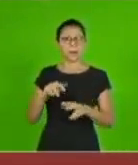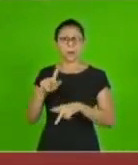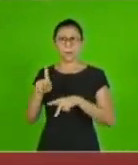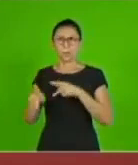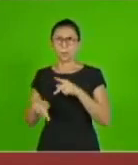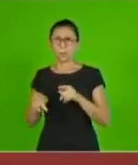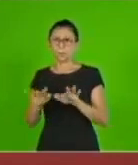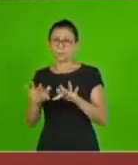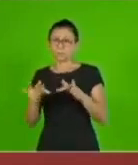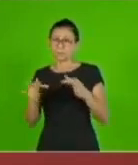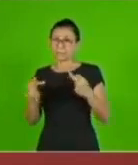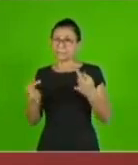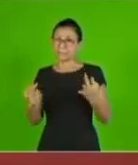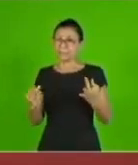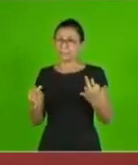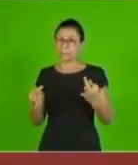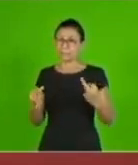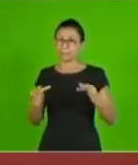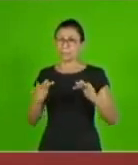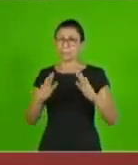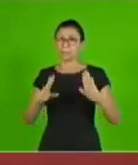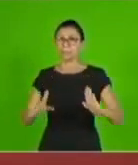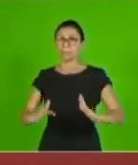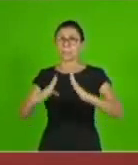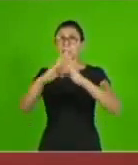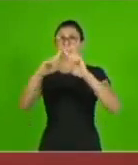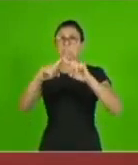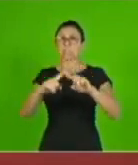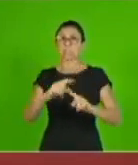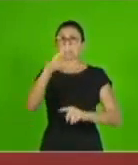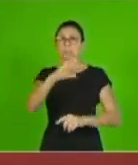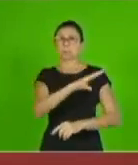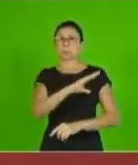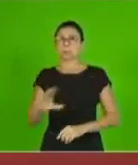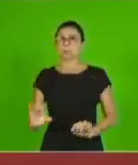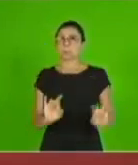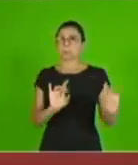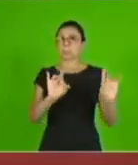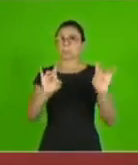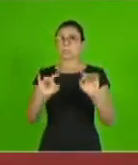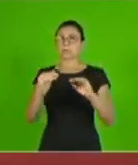so rich looking that the poor people wouldn't even want to go into them.